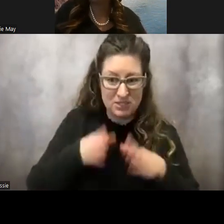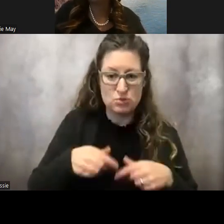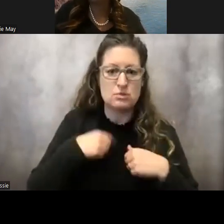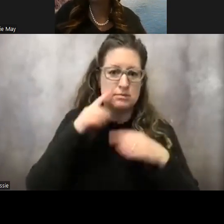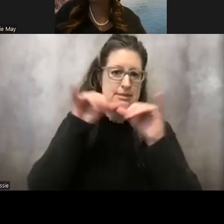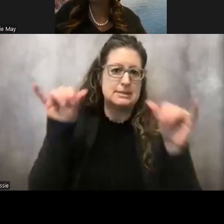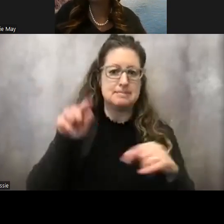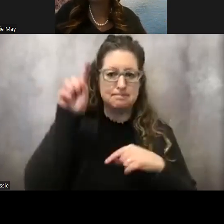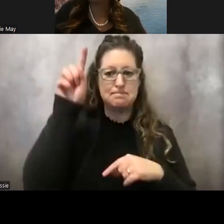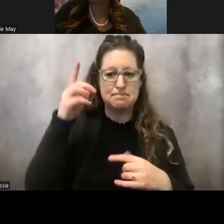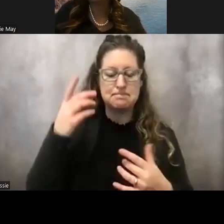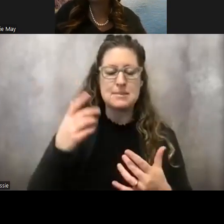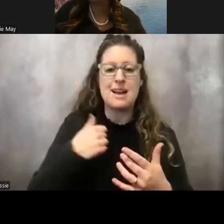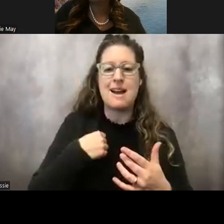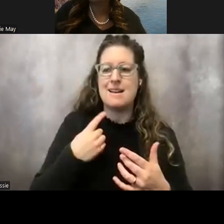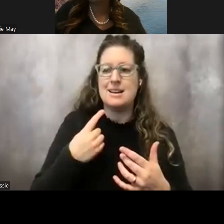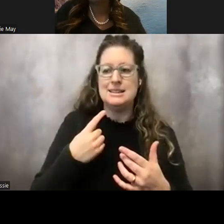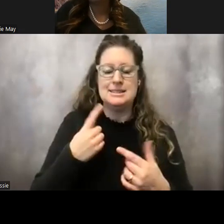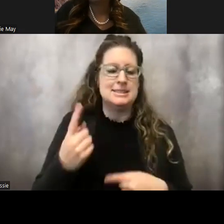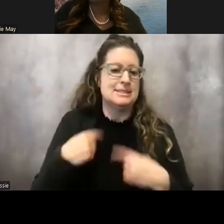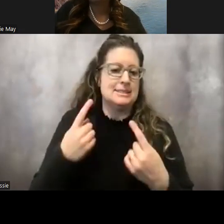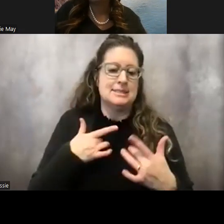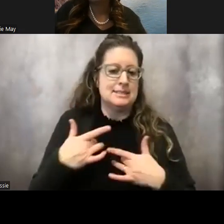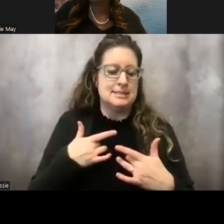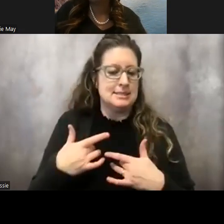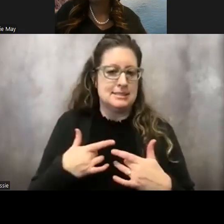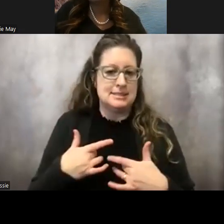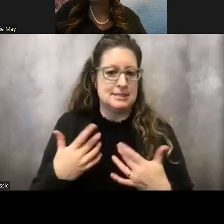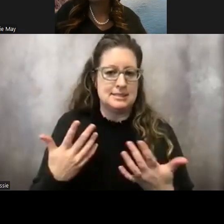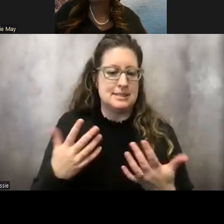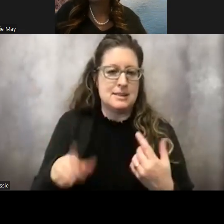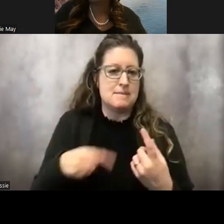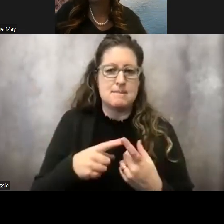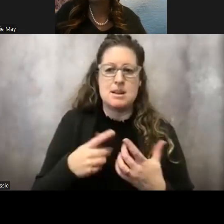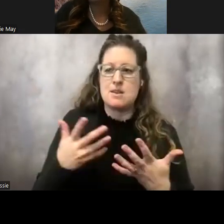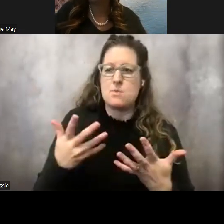that we, and some of the questions we ask,